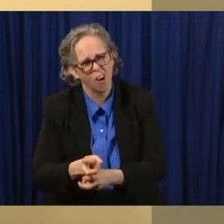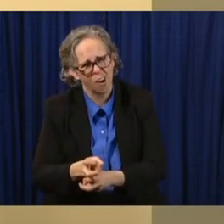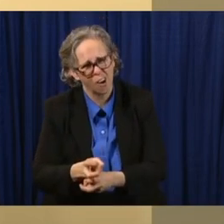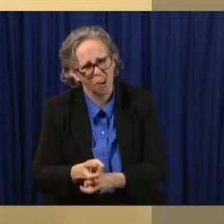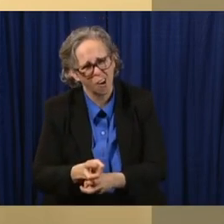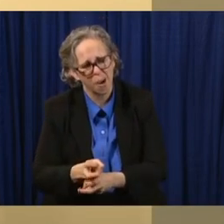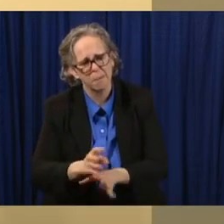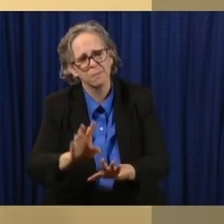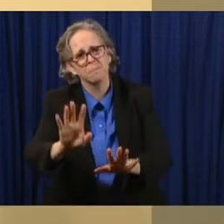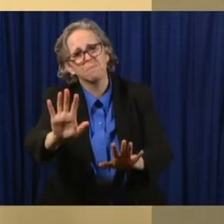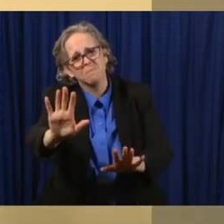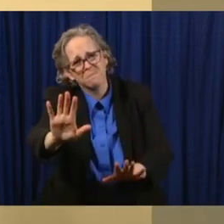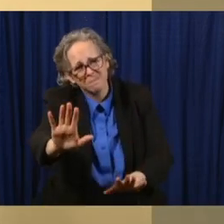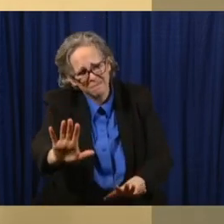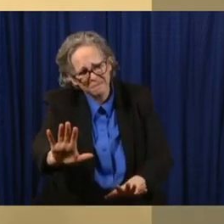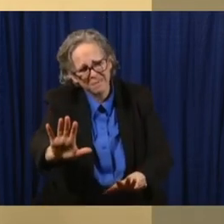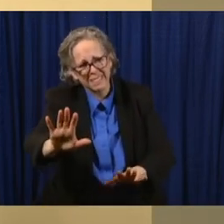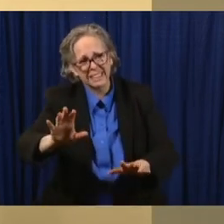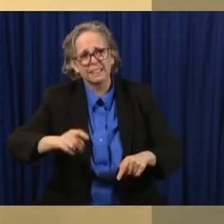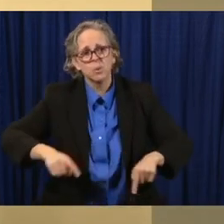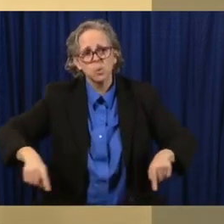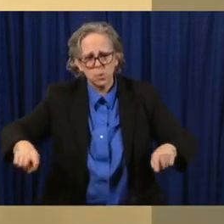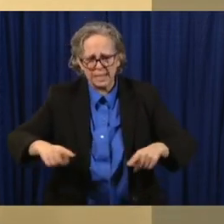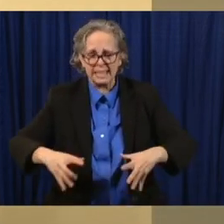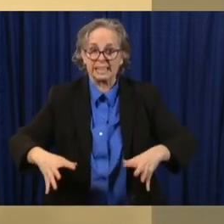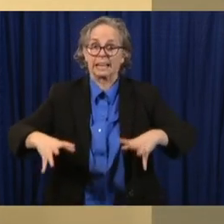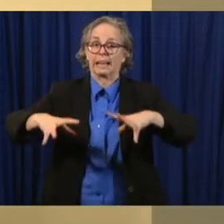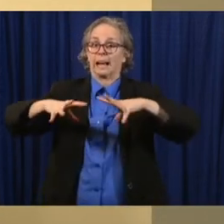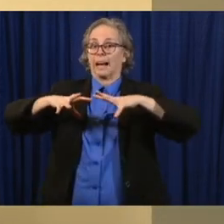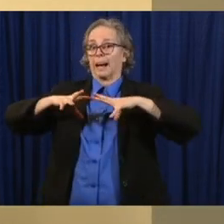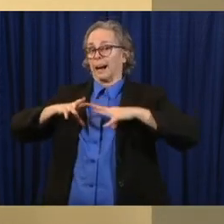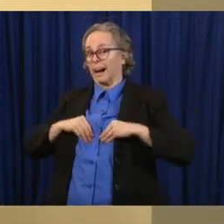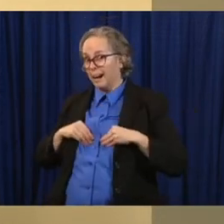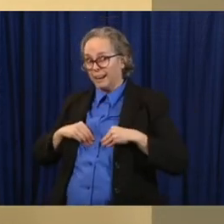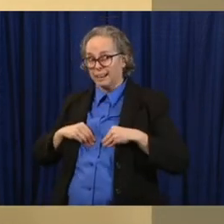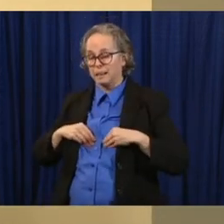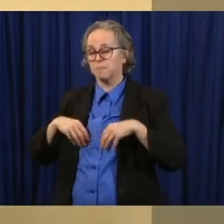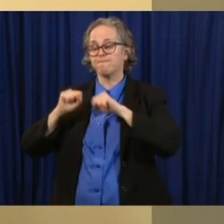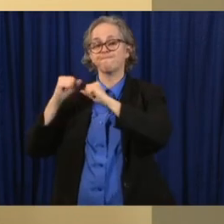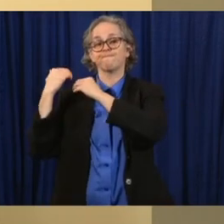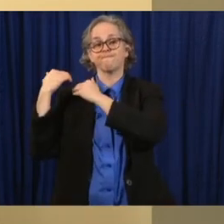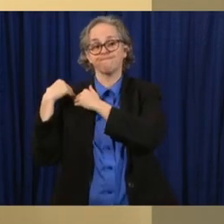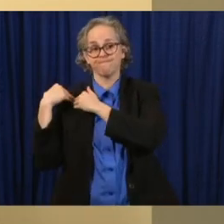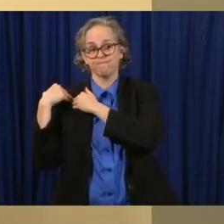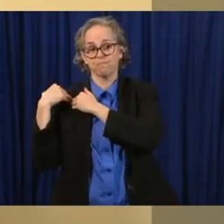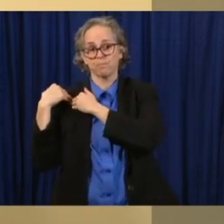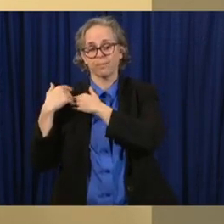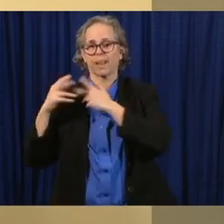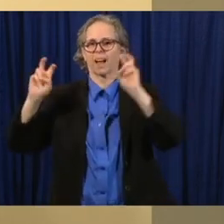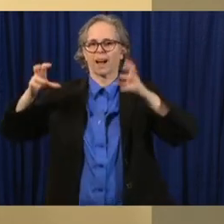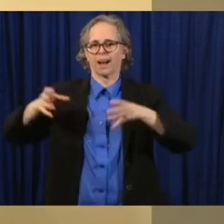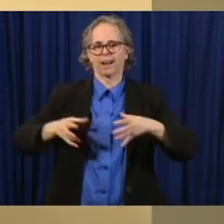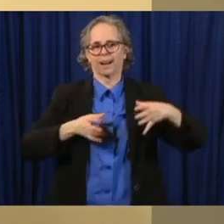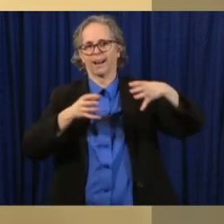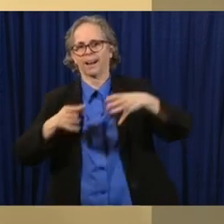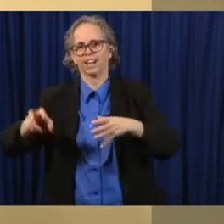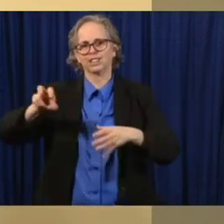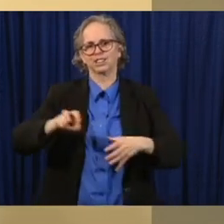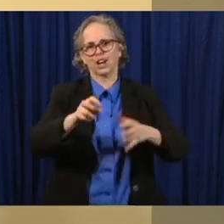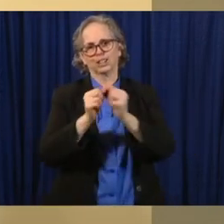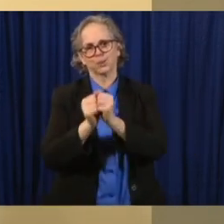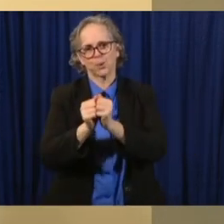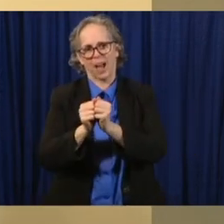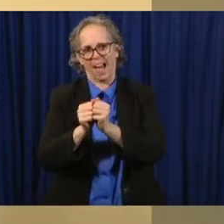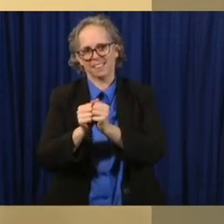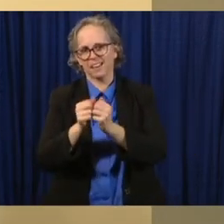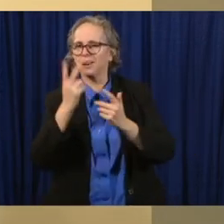that we have this journey ahead, and that's why the article was so fascinating, what could possibly the year ahead look like? Once we